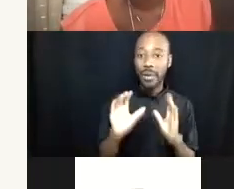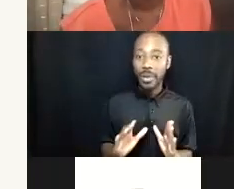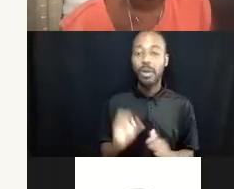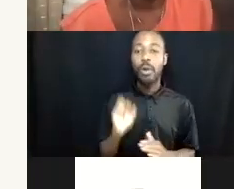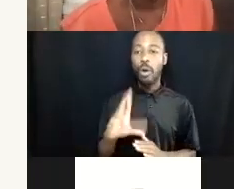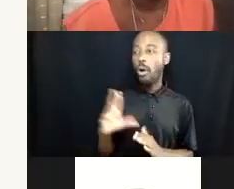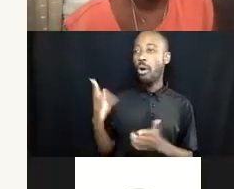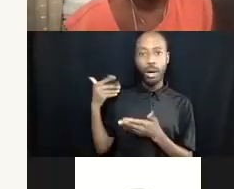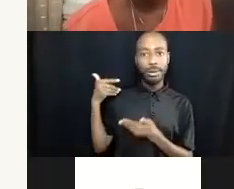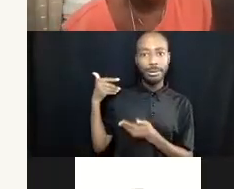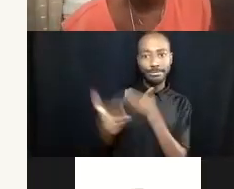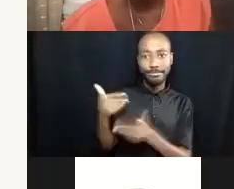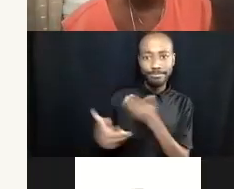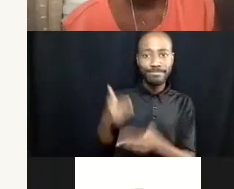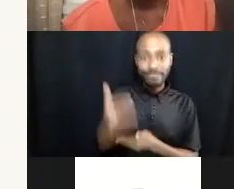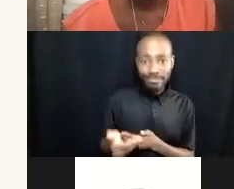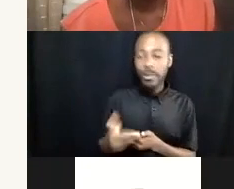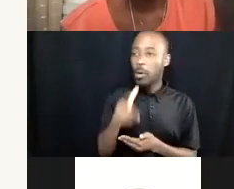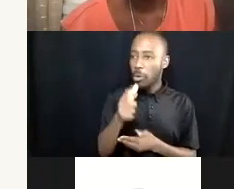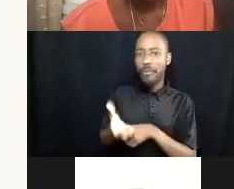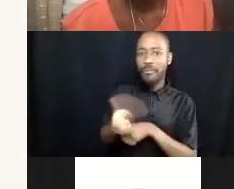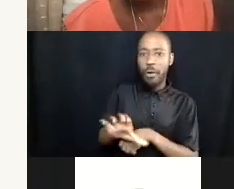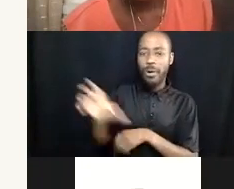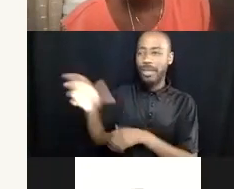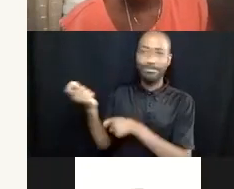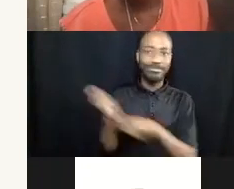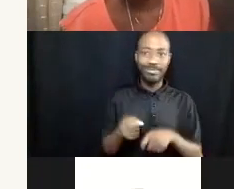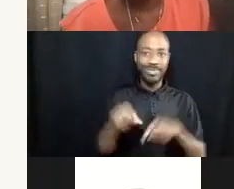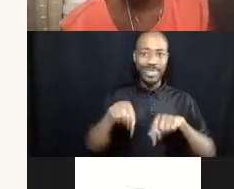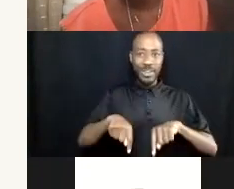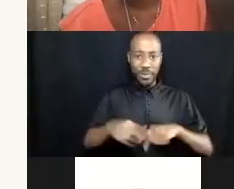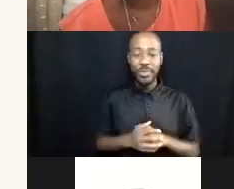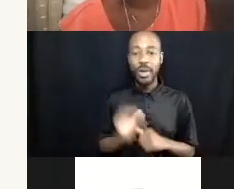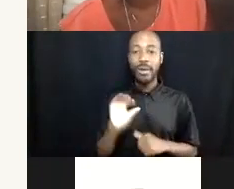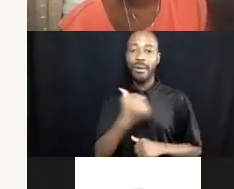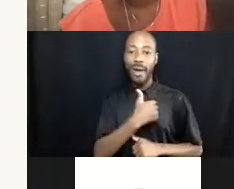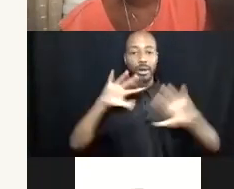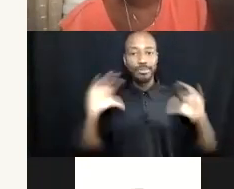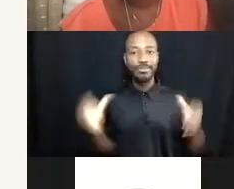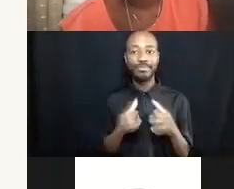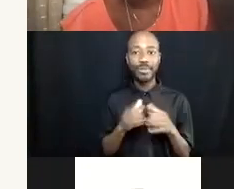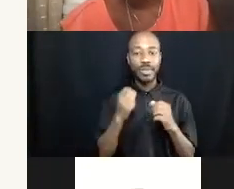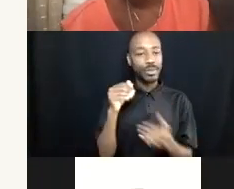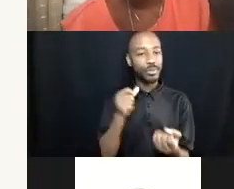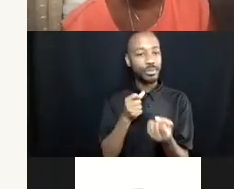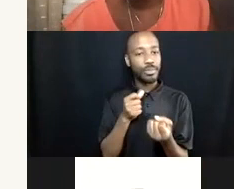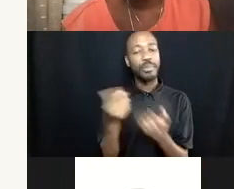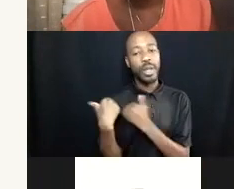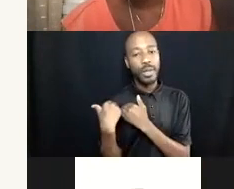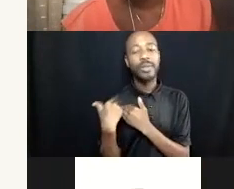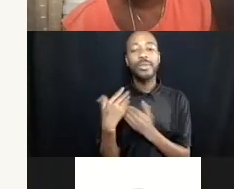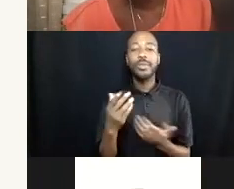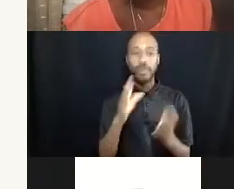those forcefully brought to this land like me, it is our collective responsibility to pay respect and recognize that the land that we live